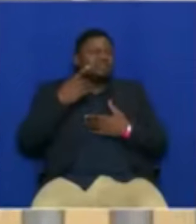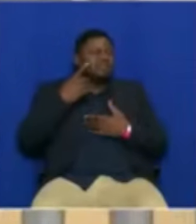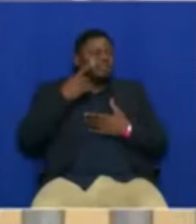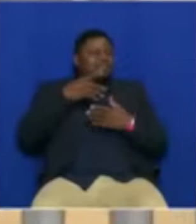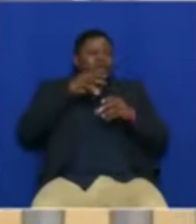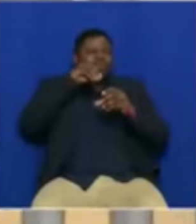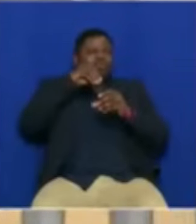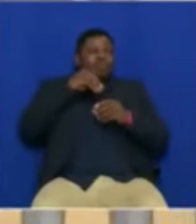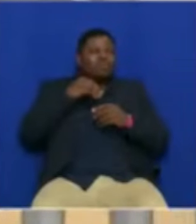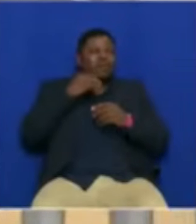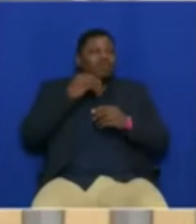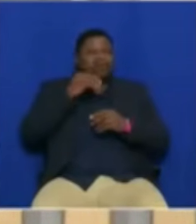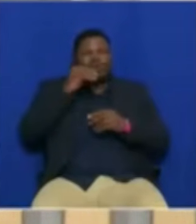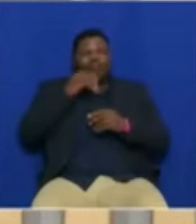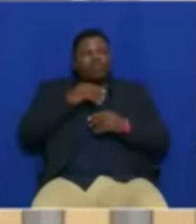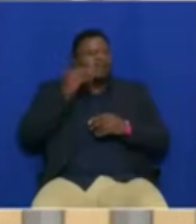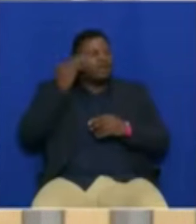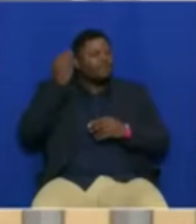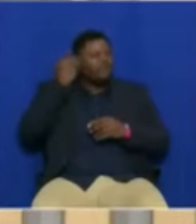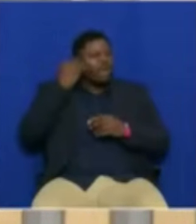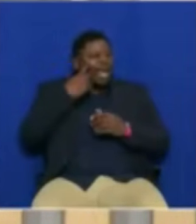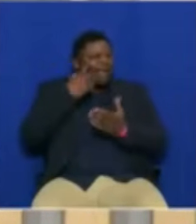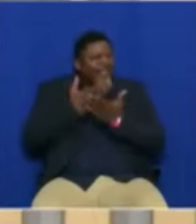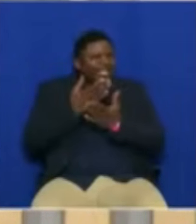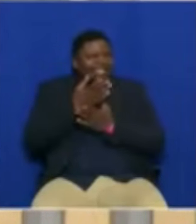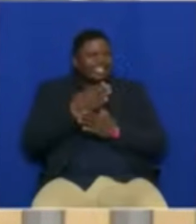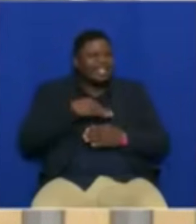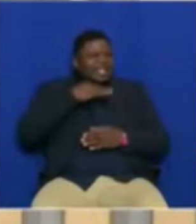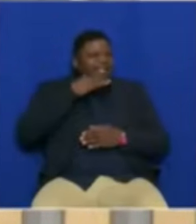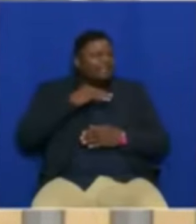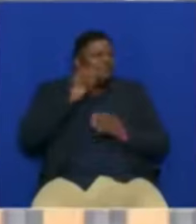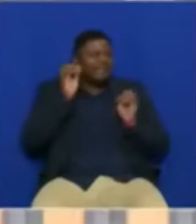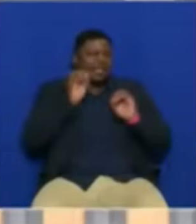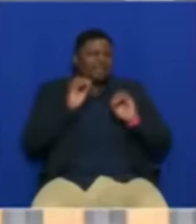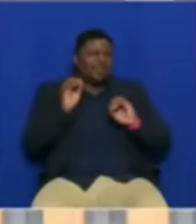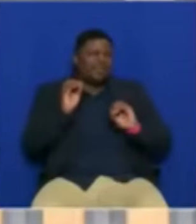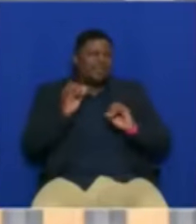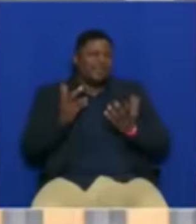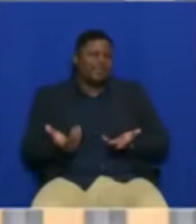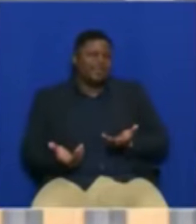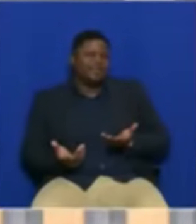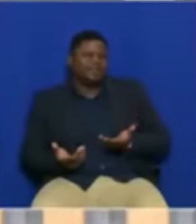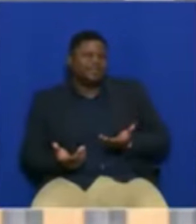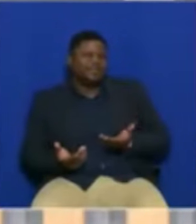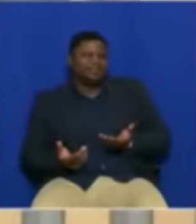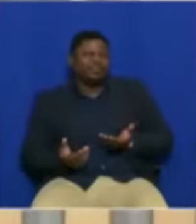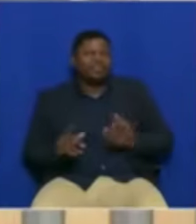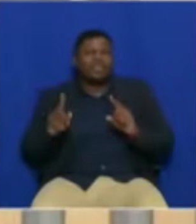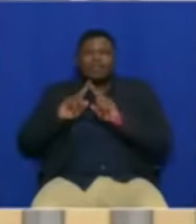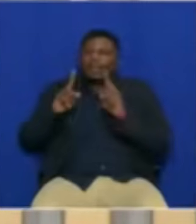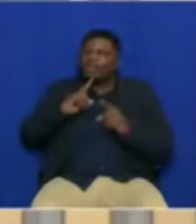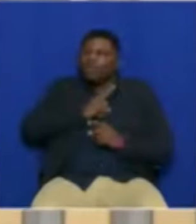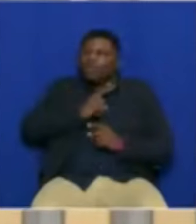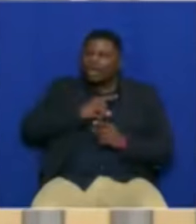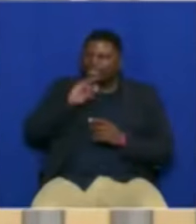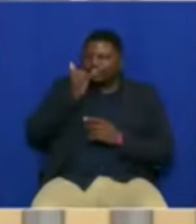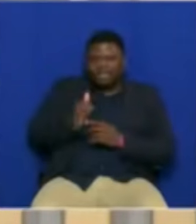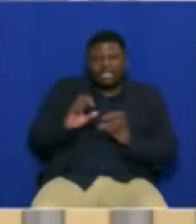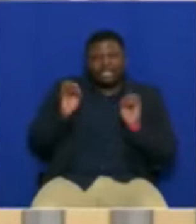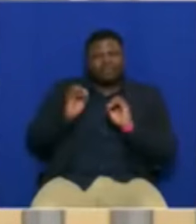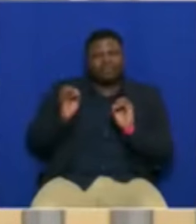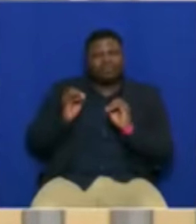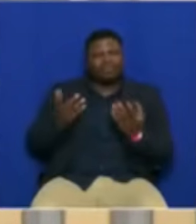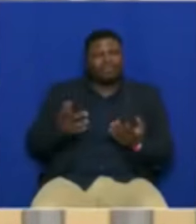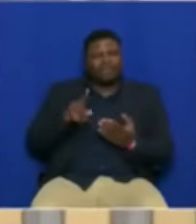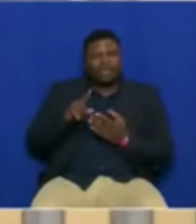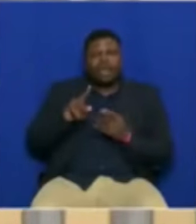Chair. Why did you not? Chair, Why I did you didn't- not? Why did you not check then? I went on what little was there, and I